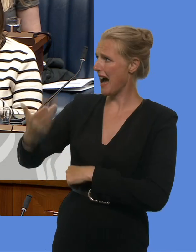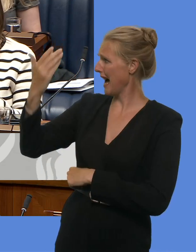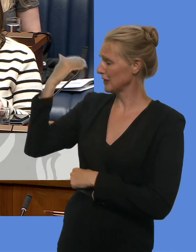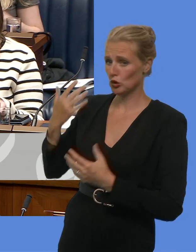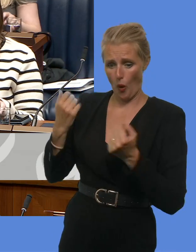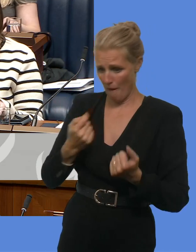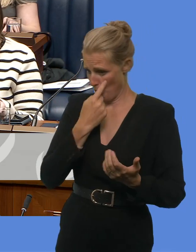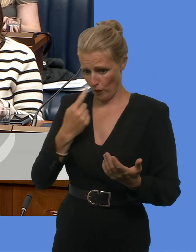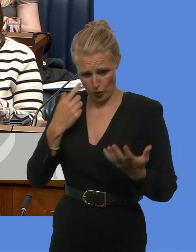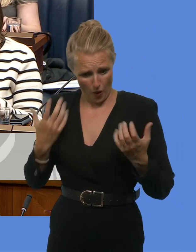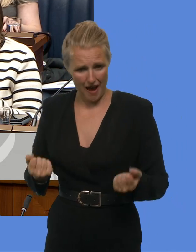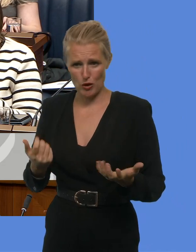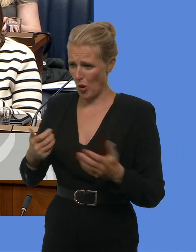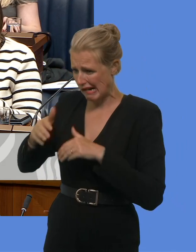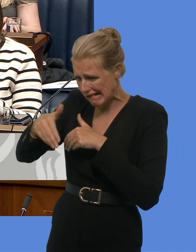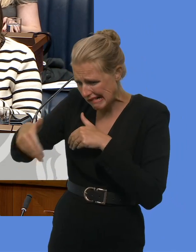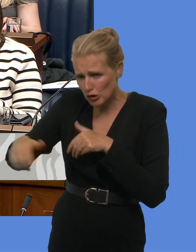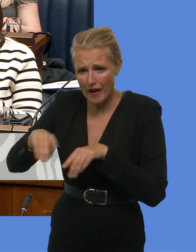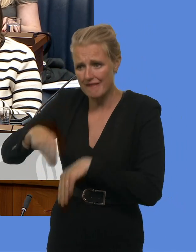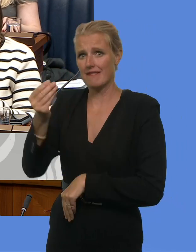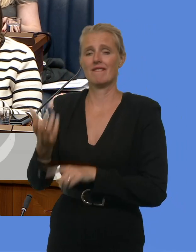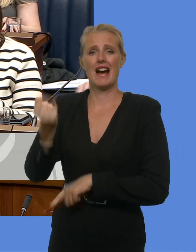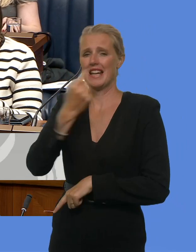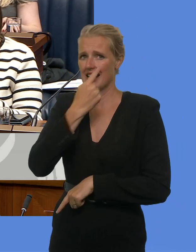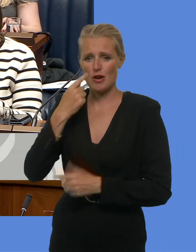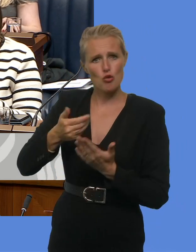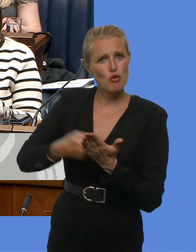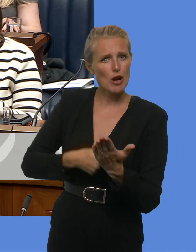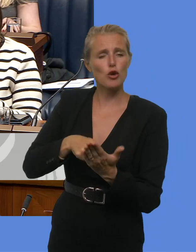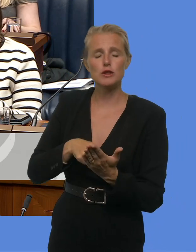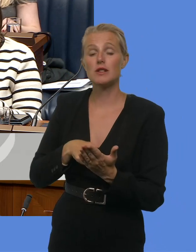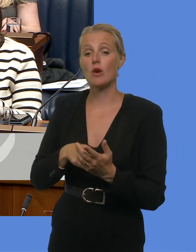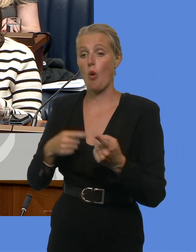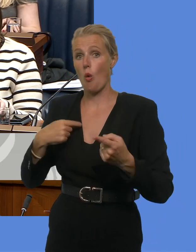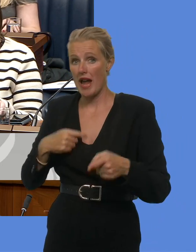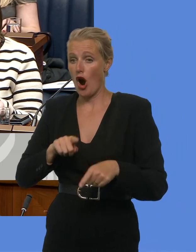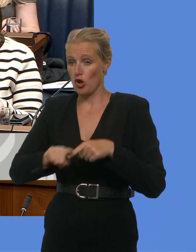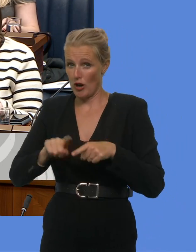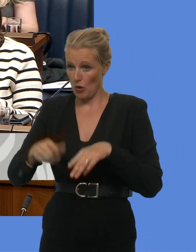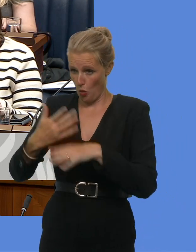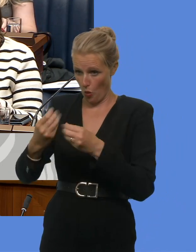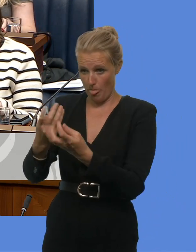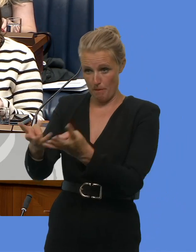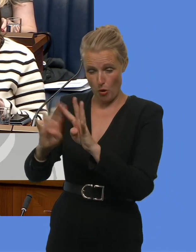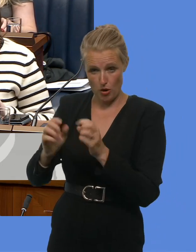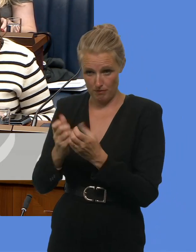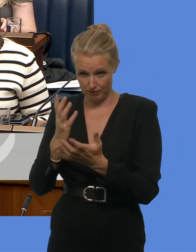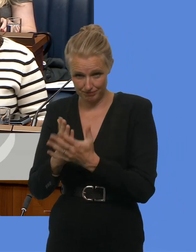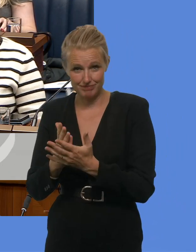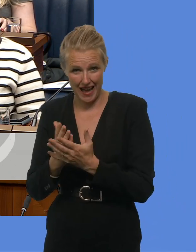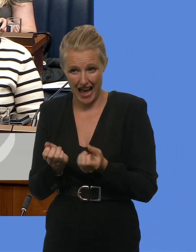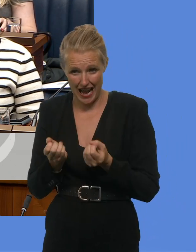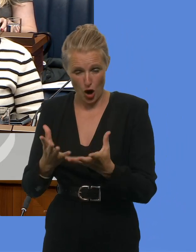the applications. The Board is working closely with the victims' groups to keep the scheme under review and to look at ways of